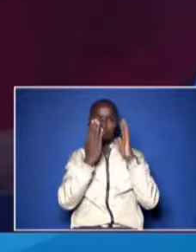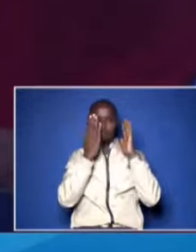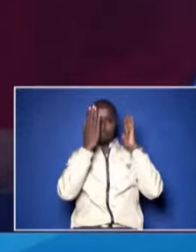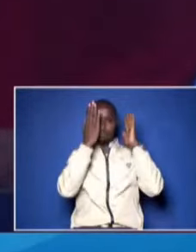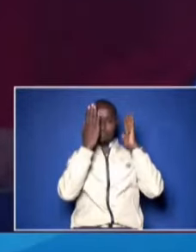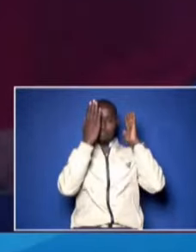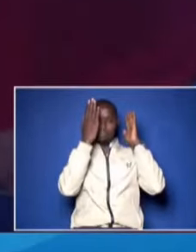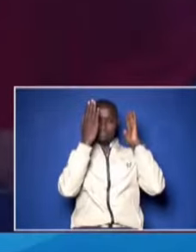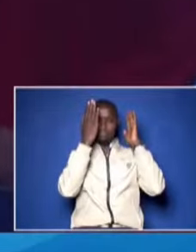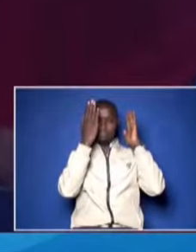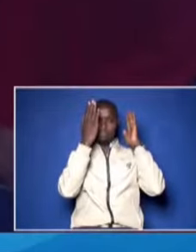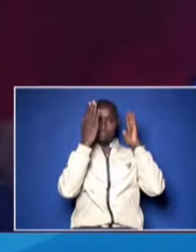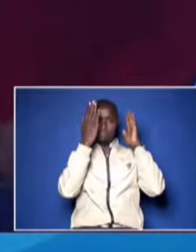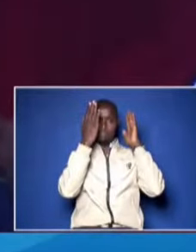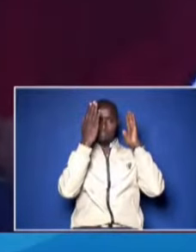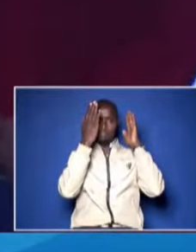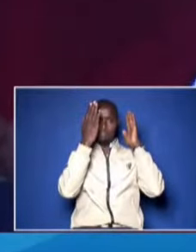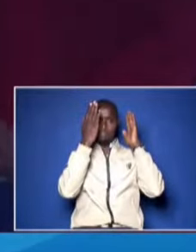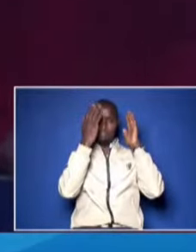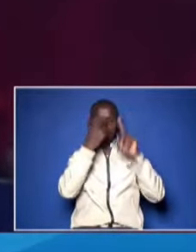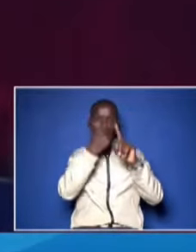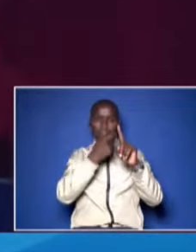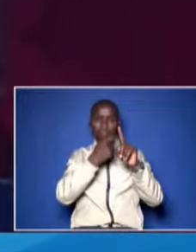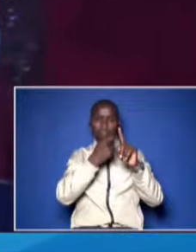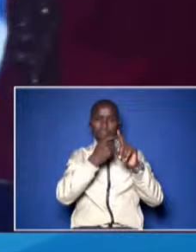clergy from throughout the